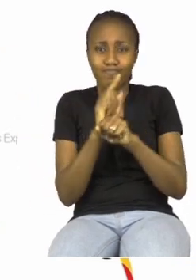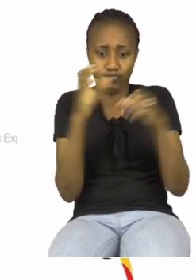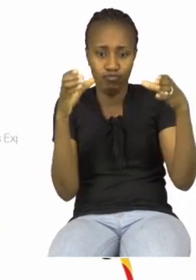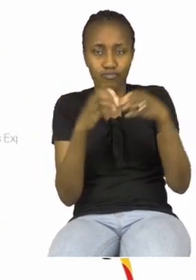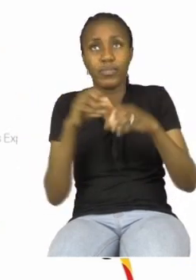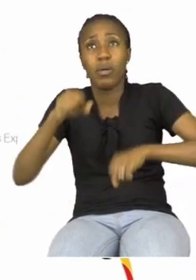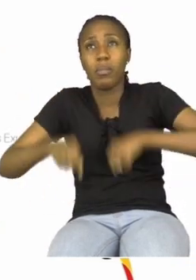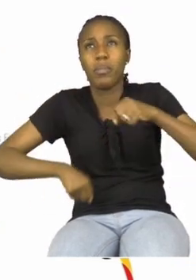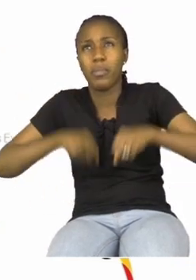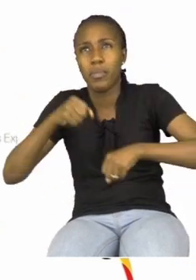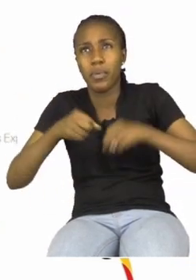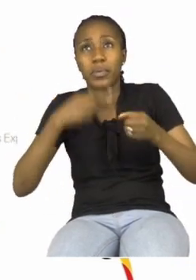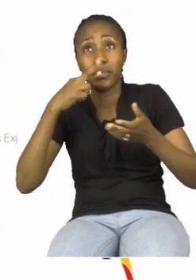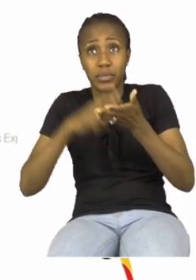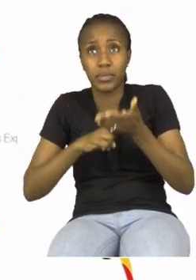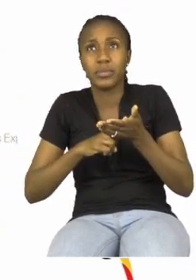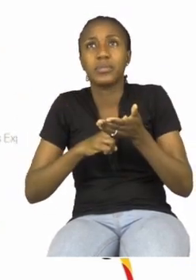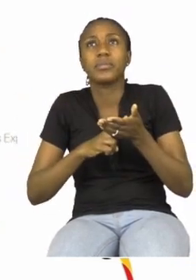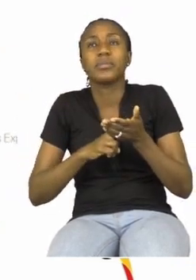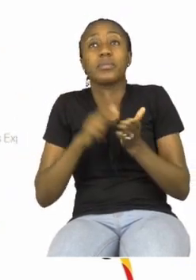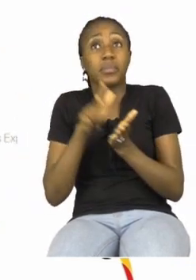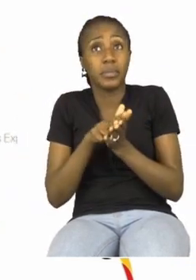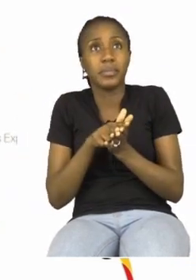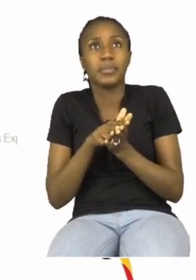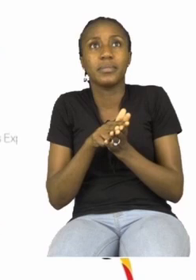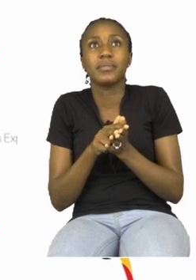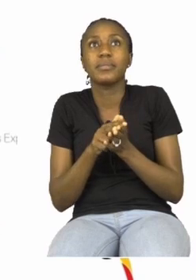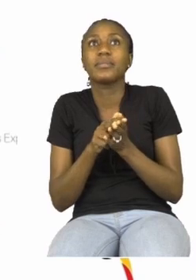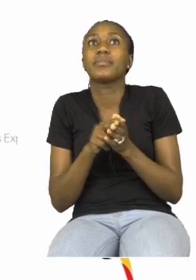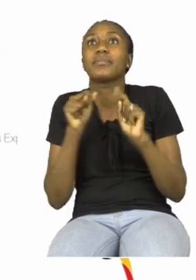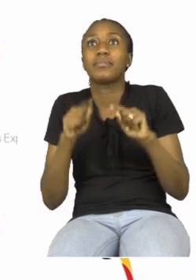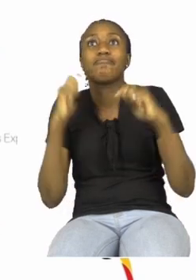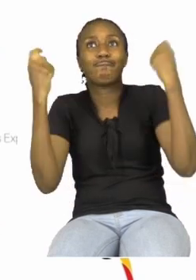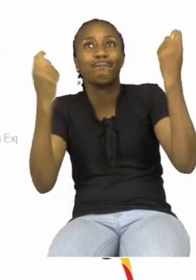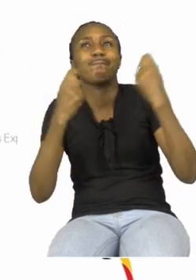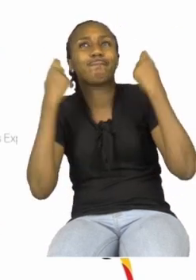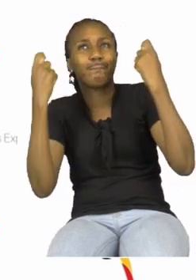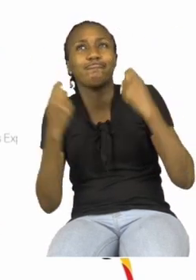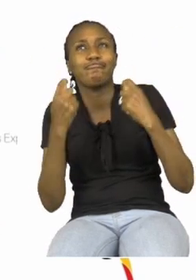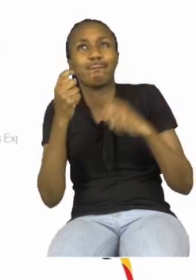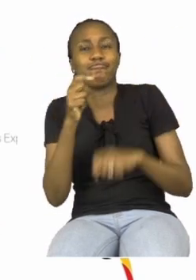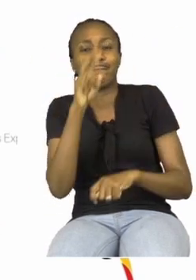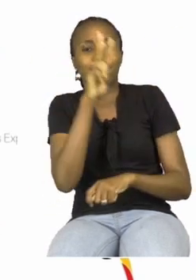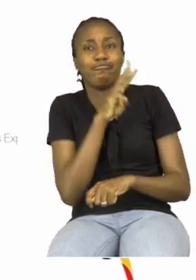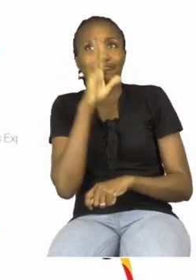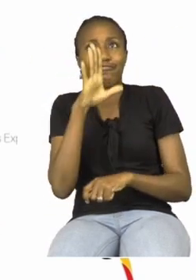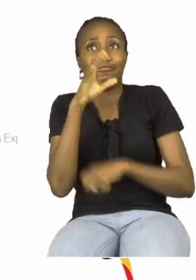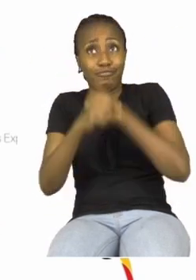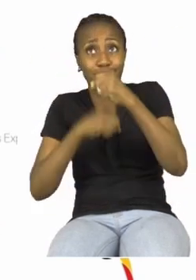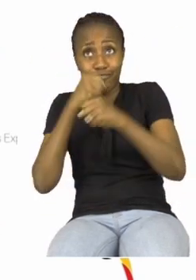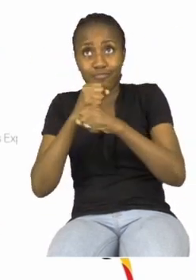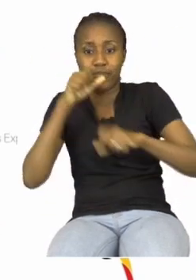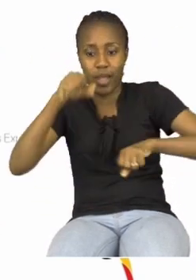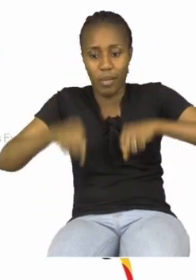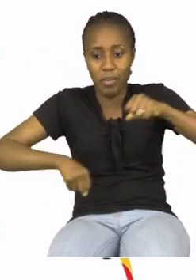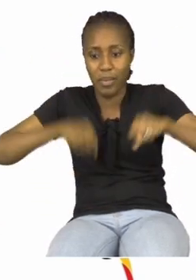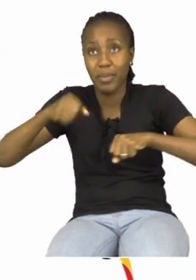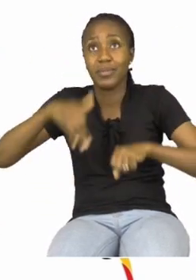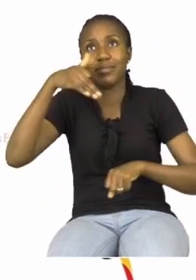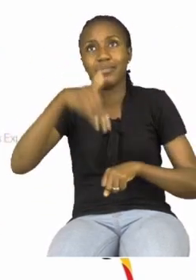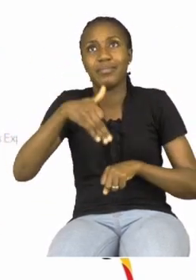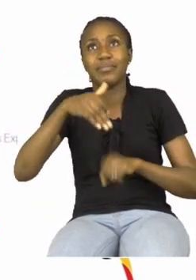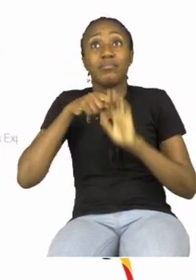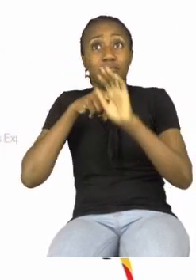the Windhoek's Pedal Power Cycling Club. So we will be celebrating our 35th anniversary of cycling in Namibia tomorrow.